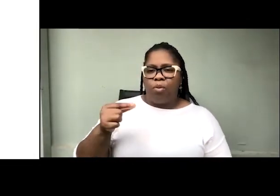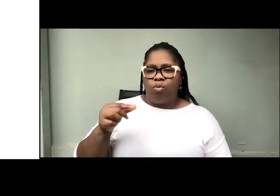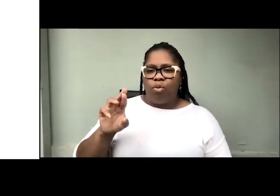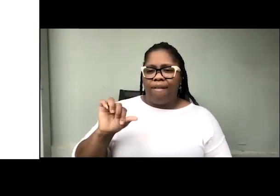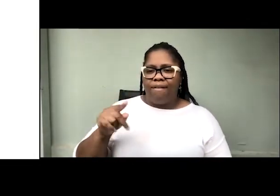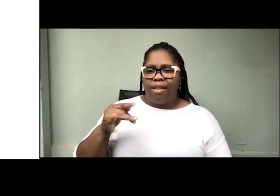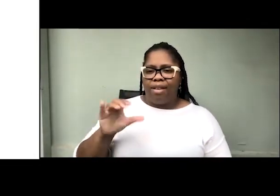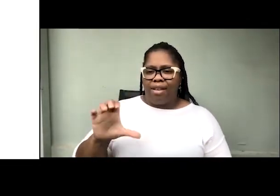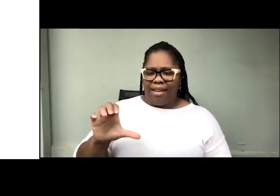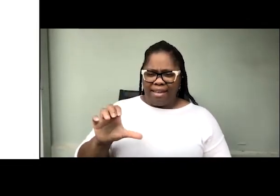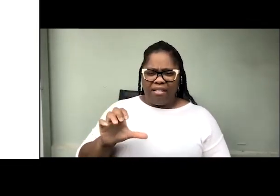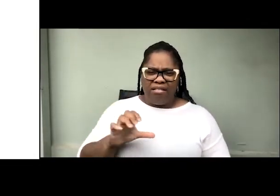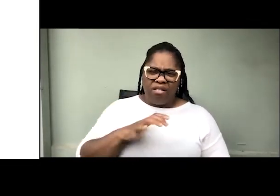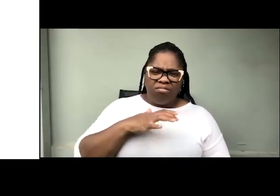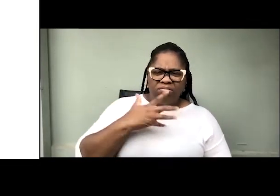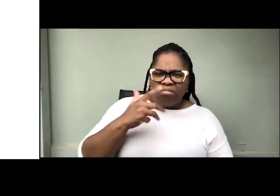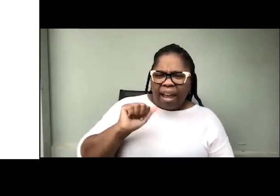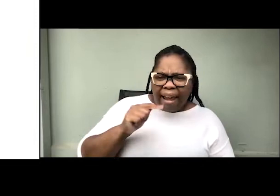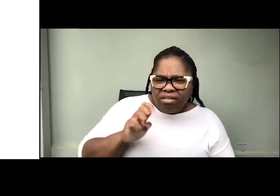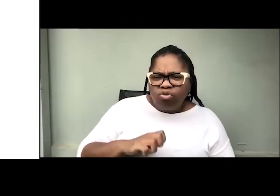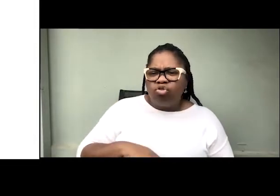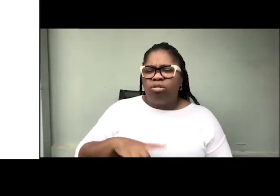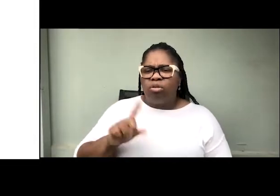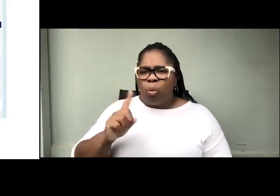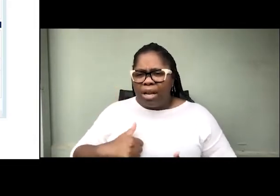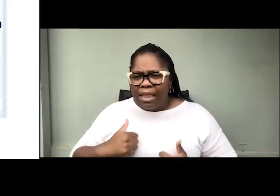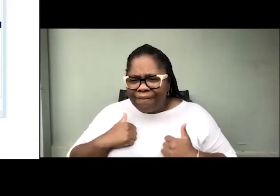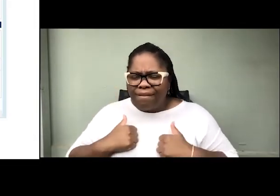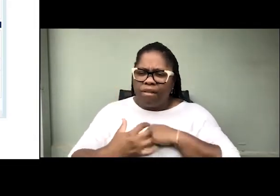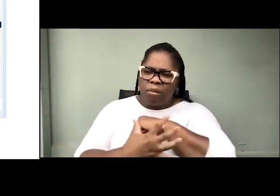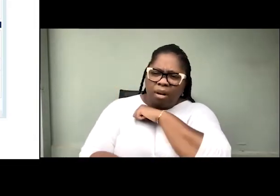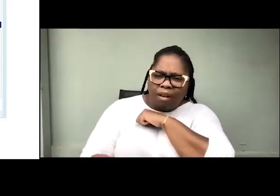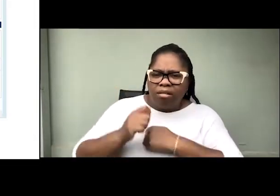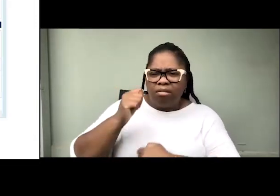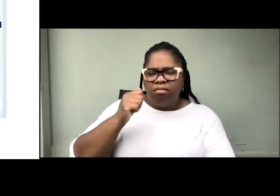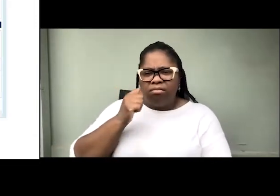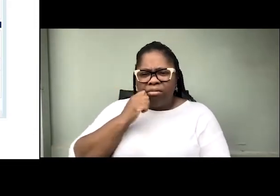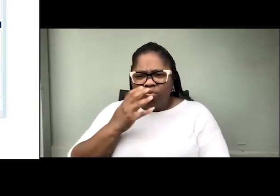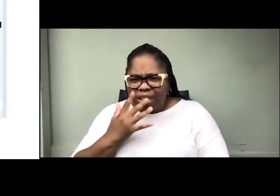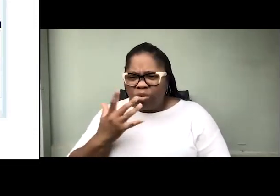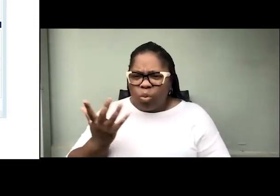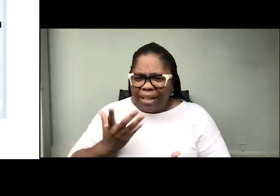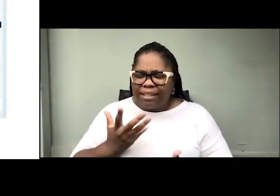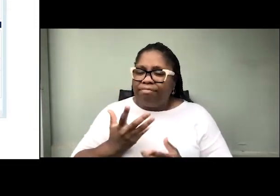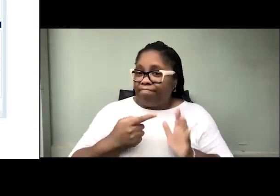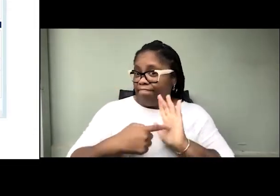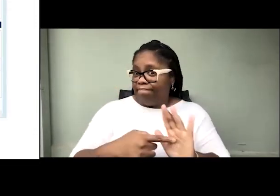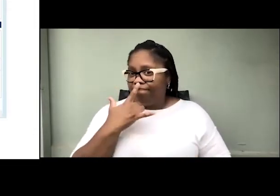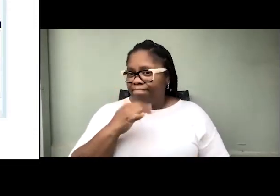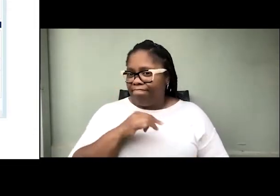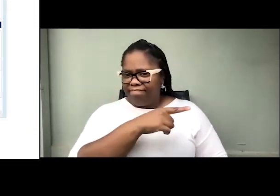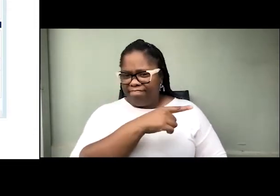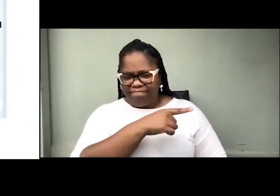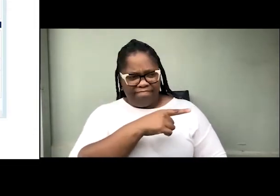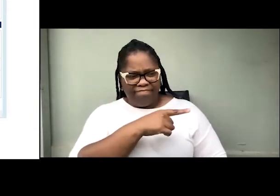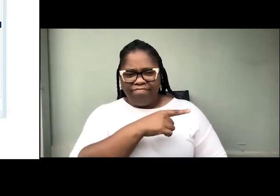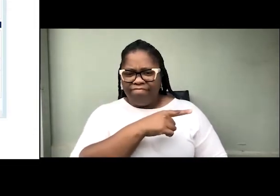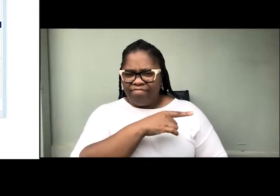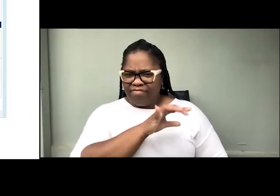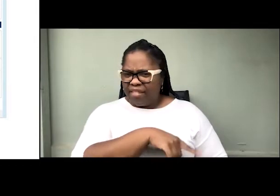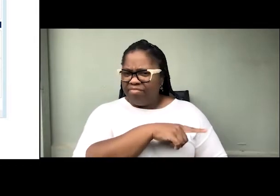in California at both the state and county levels. I'll show you what that looks like. So here's a snapshot of that demographic